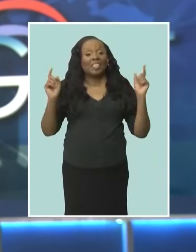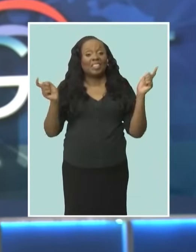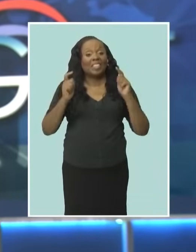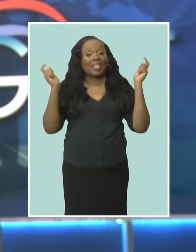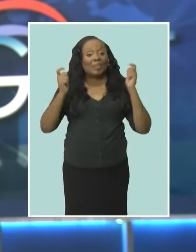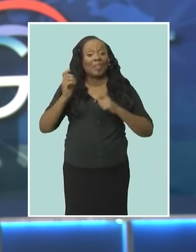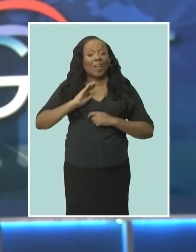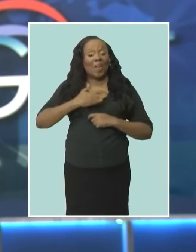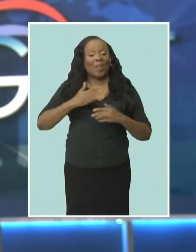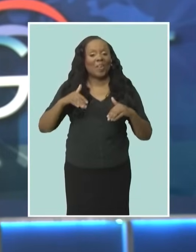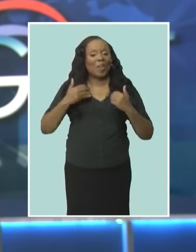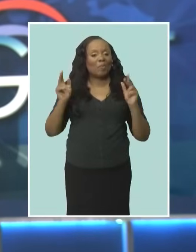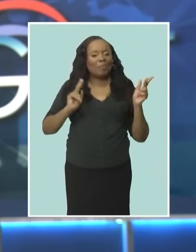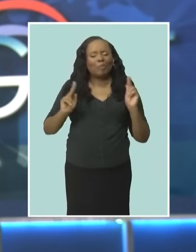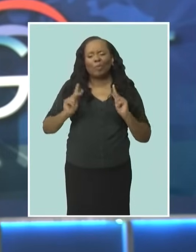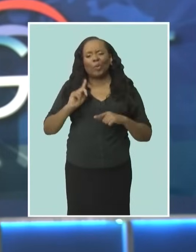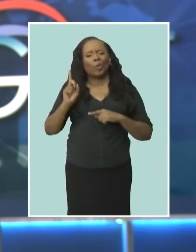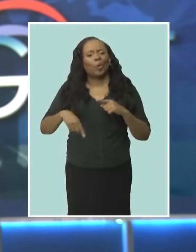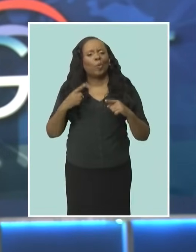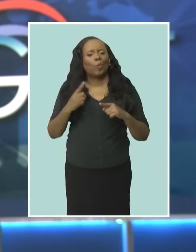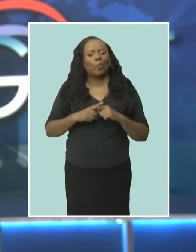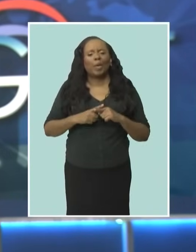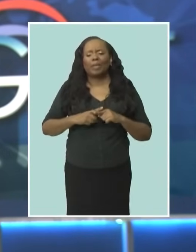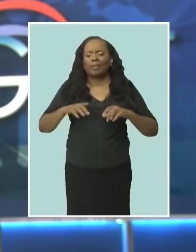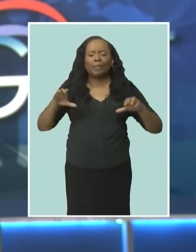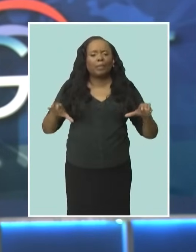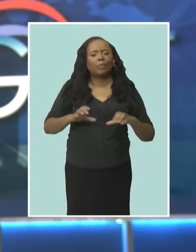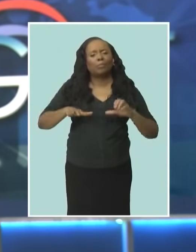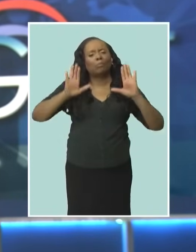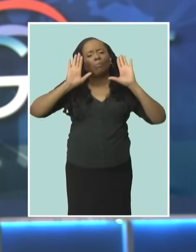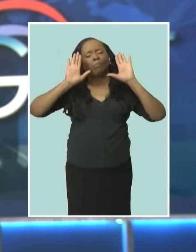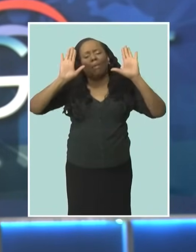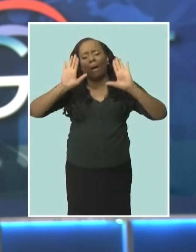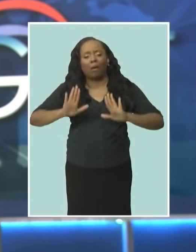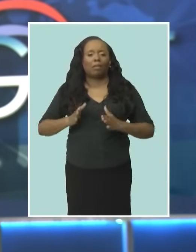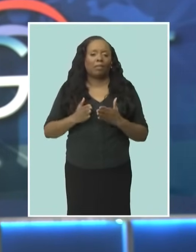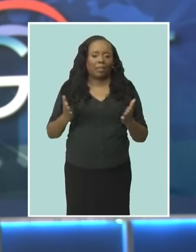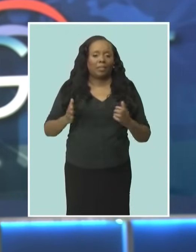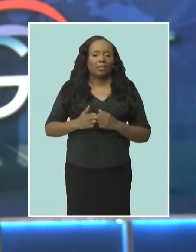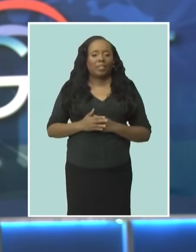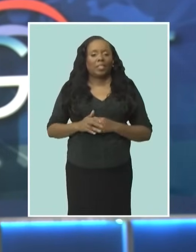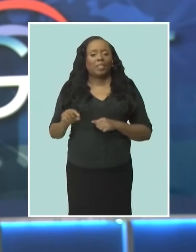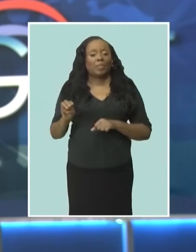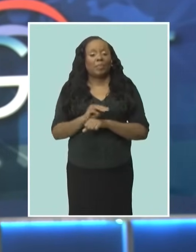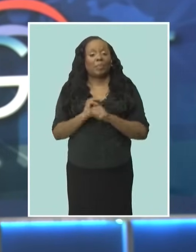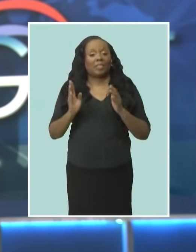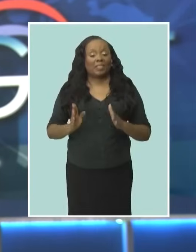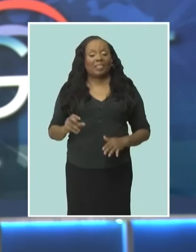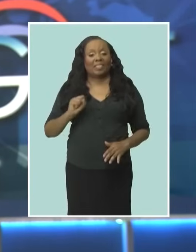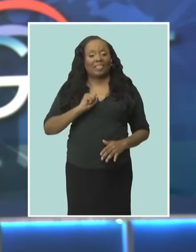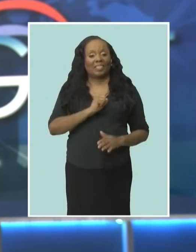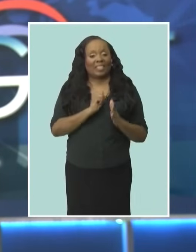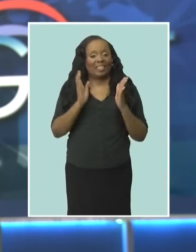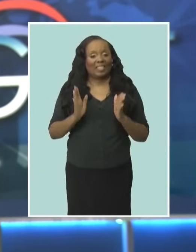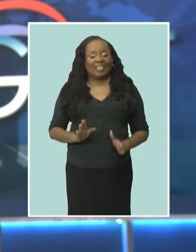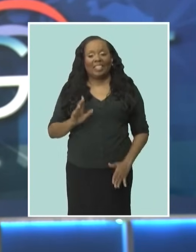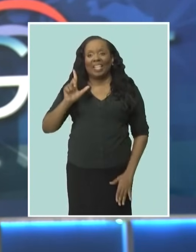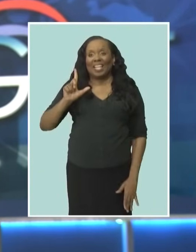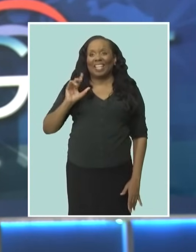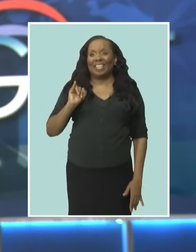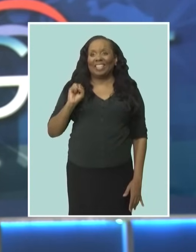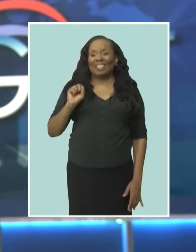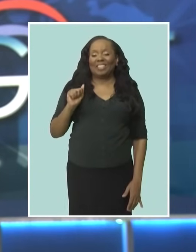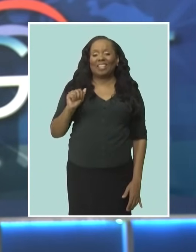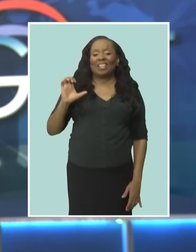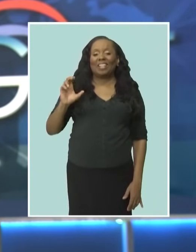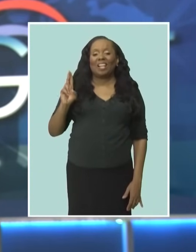Celebrate our young people doing incredible things. That's the call from Minister of Energy and Business, Senator Lisa Cummins, as she addressed